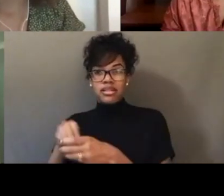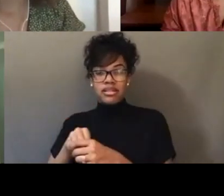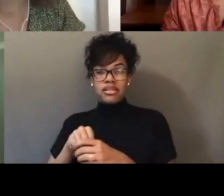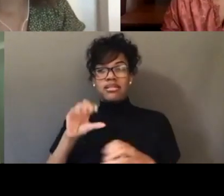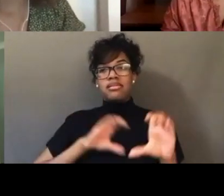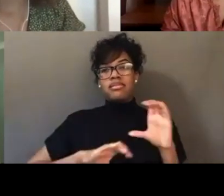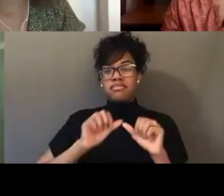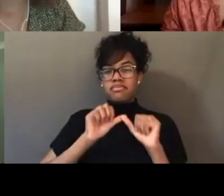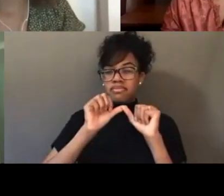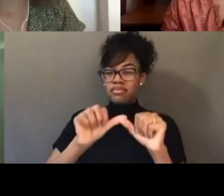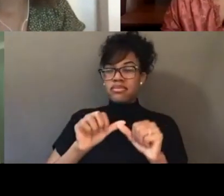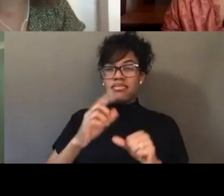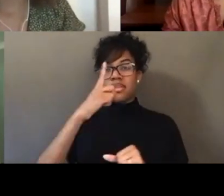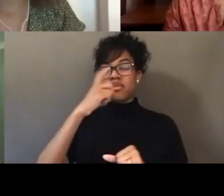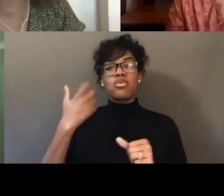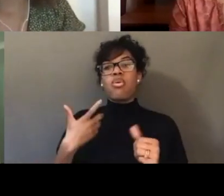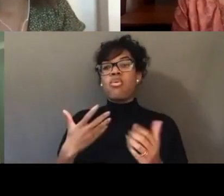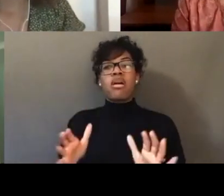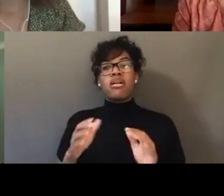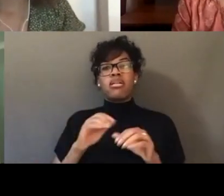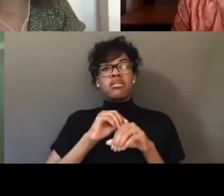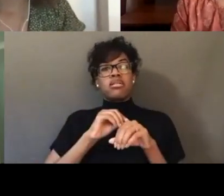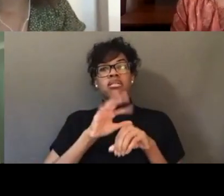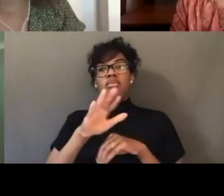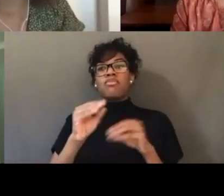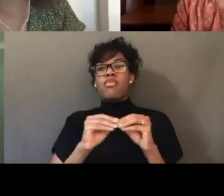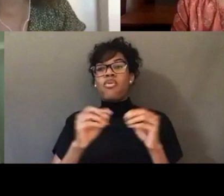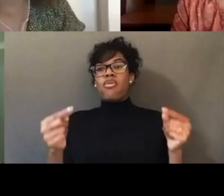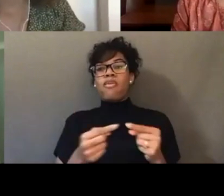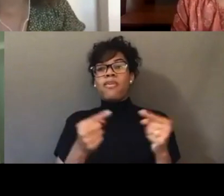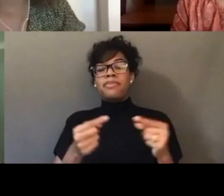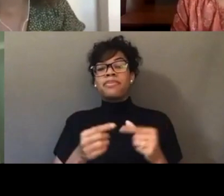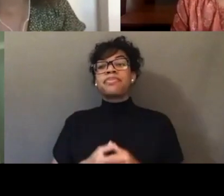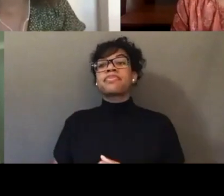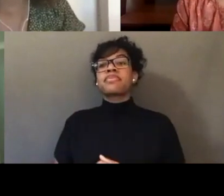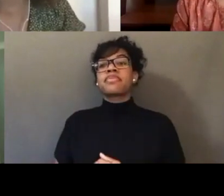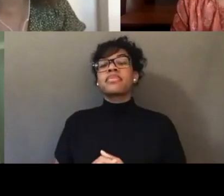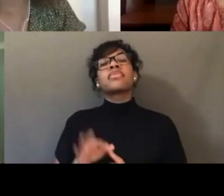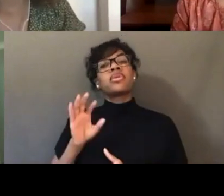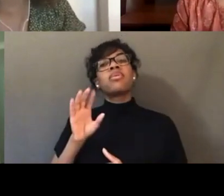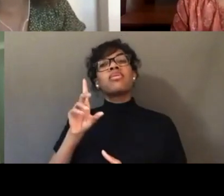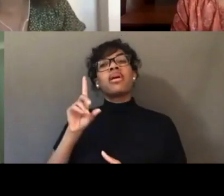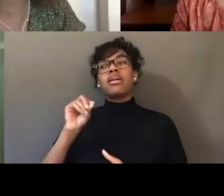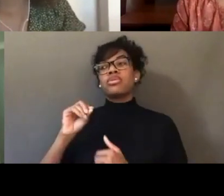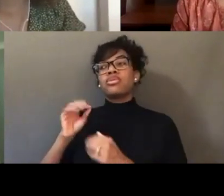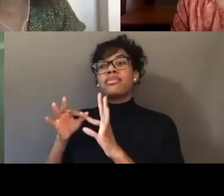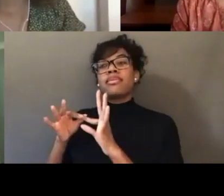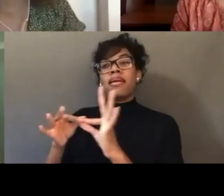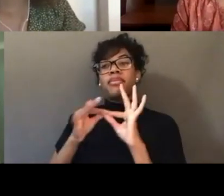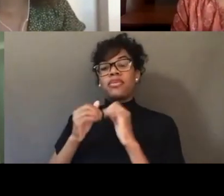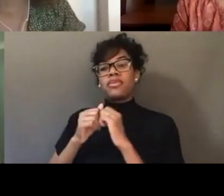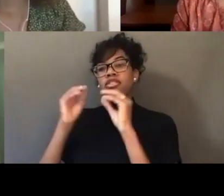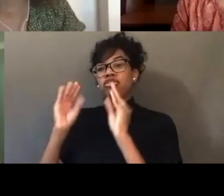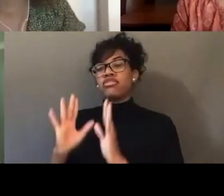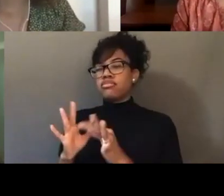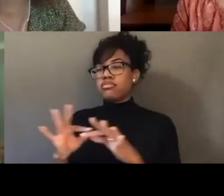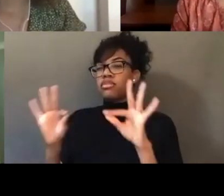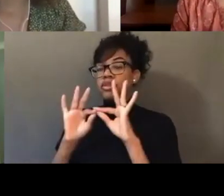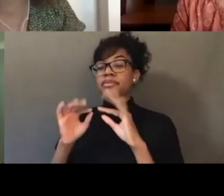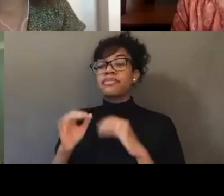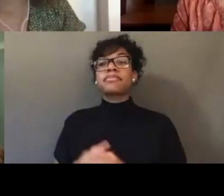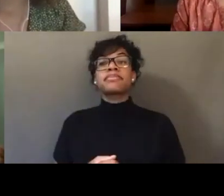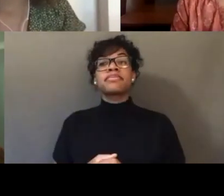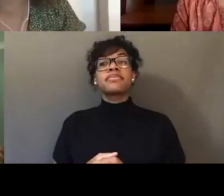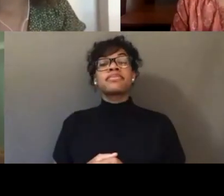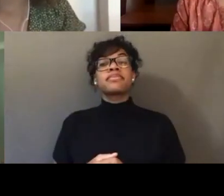So I want to say that first, I organize and I'm in collaboration with other teachers. But number two, like something I tried this year, again, I'm teaching